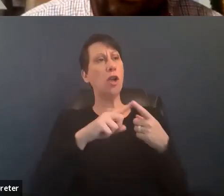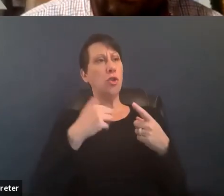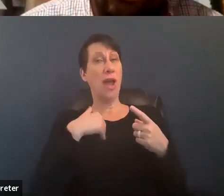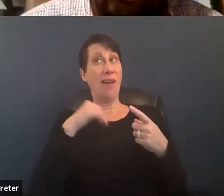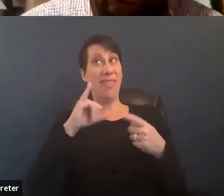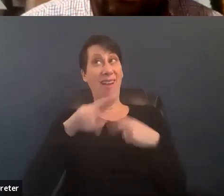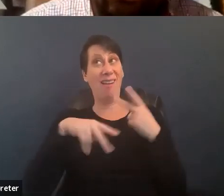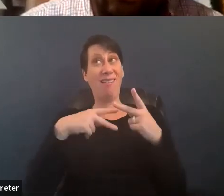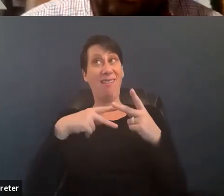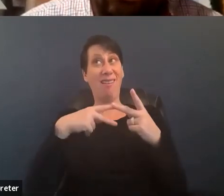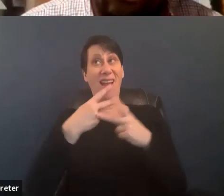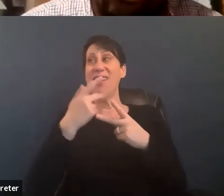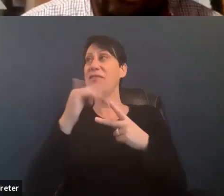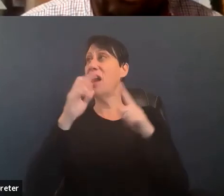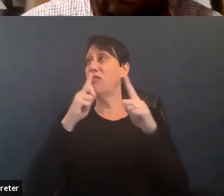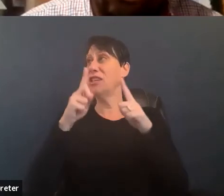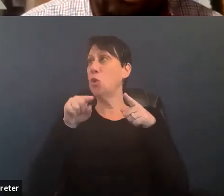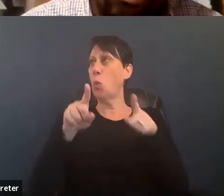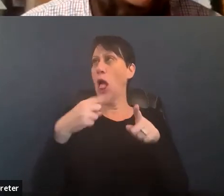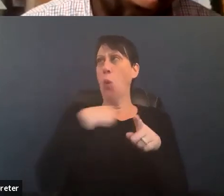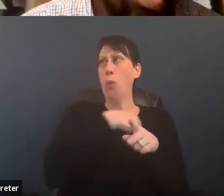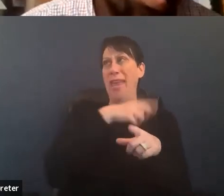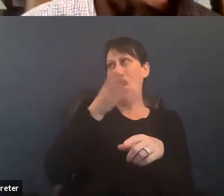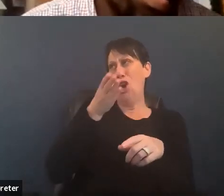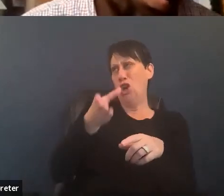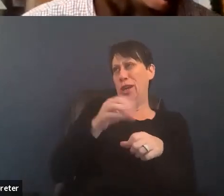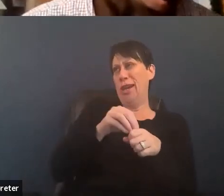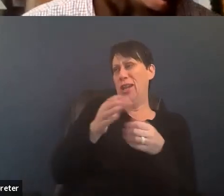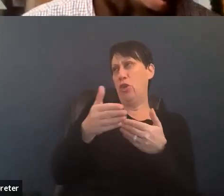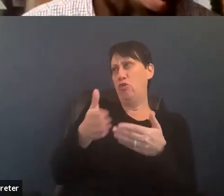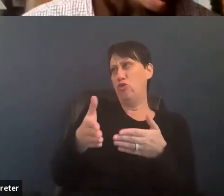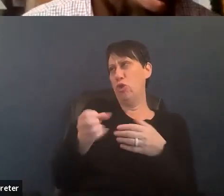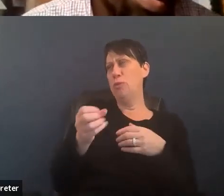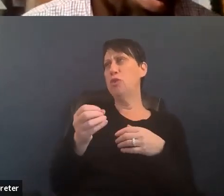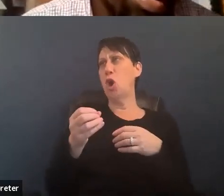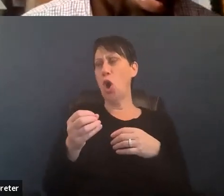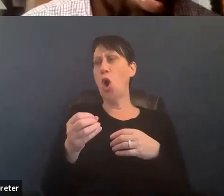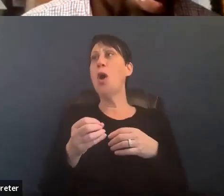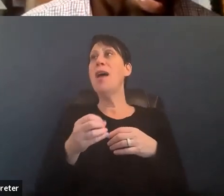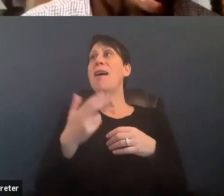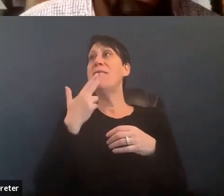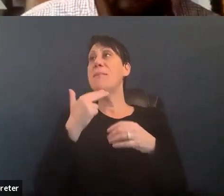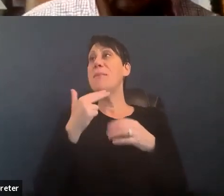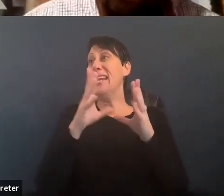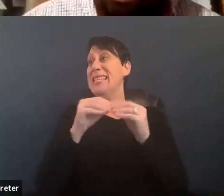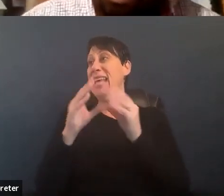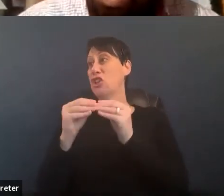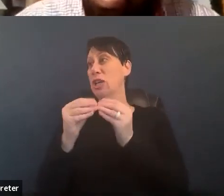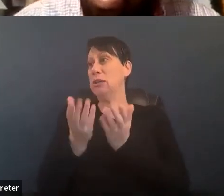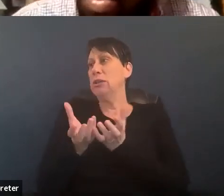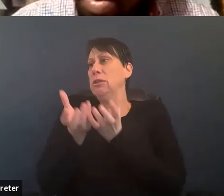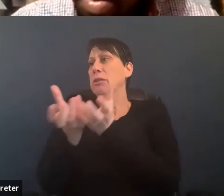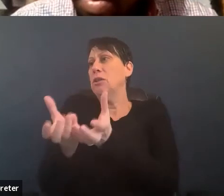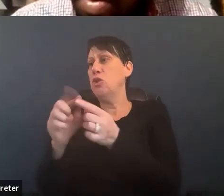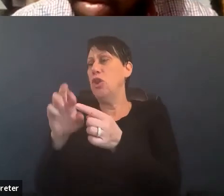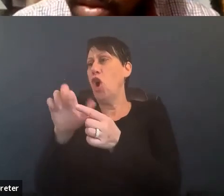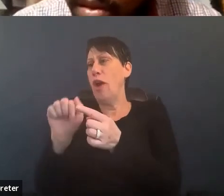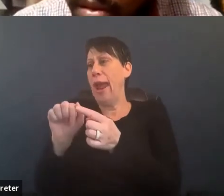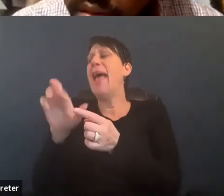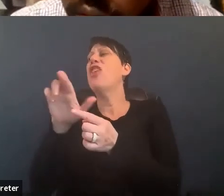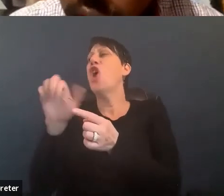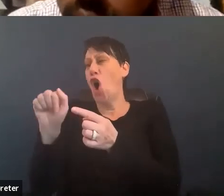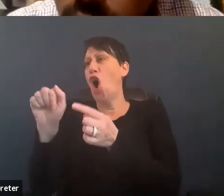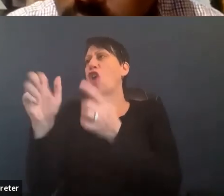room, and so taking those little mini sessions out to the RAs and the RAs having those conversations